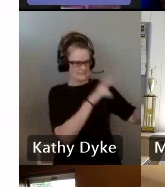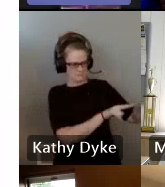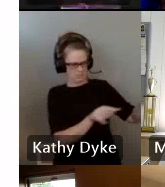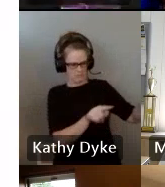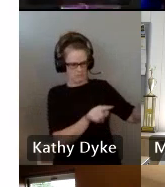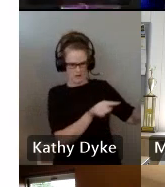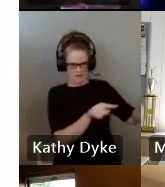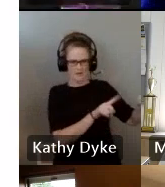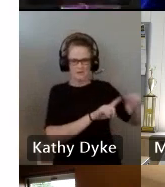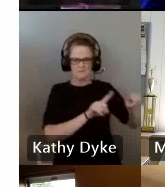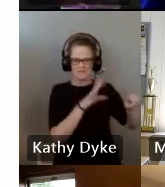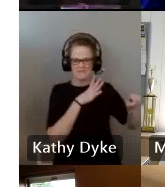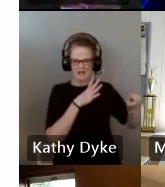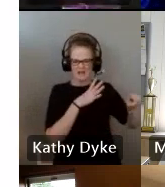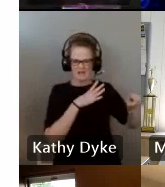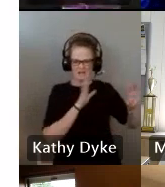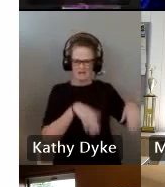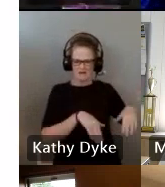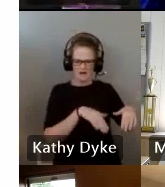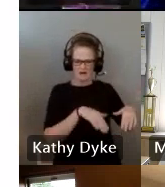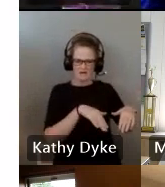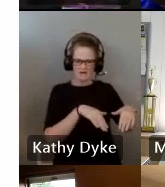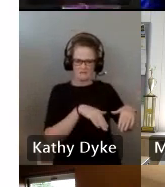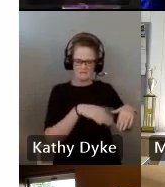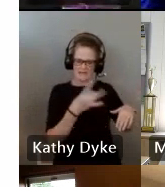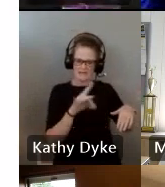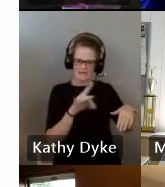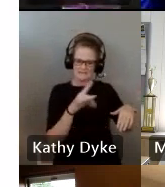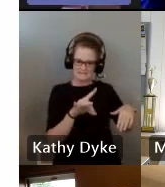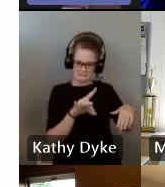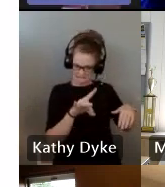anything. But would you point out on slide 18 when we get there?